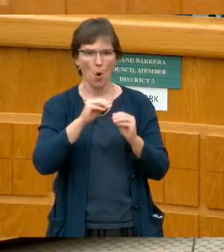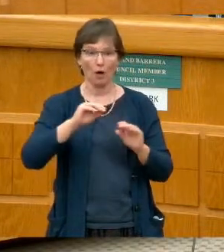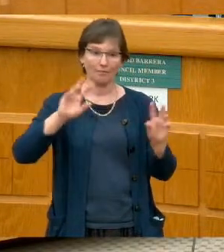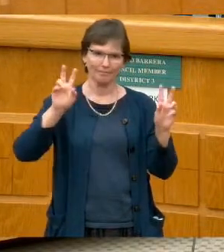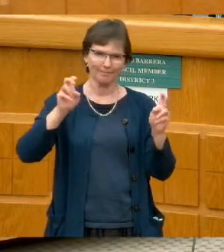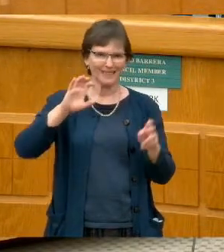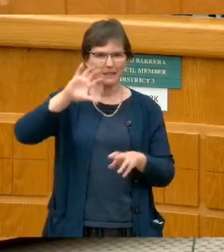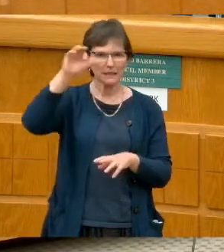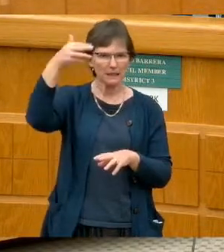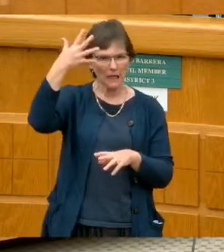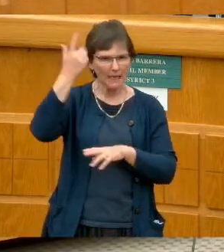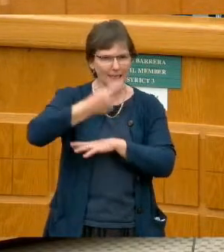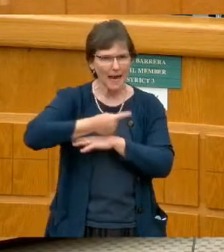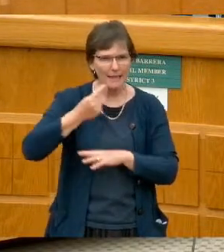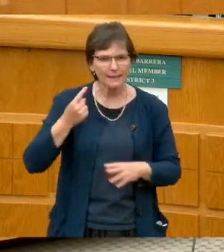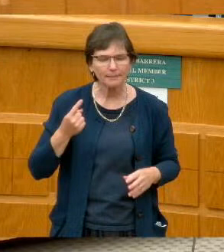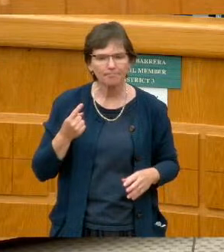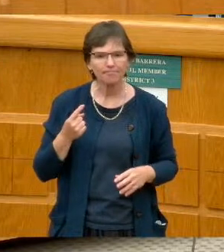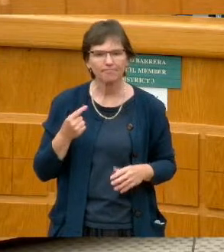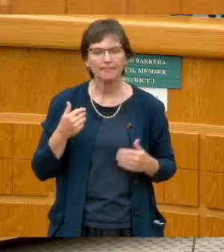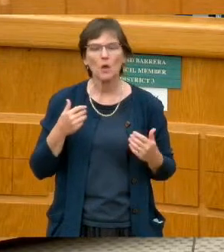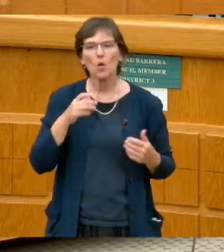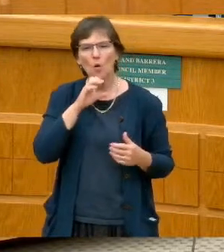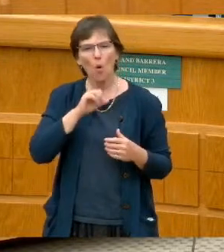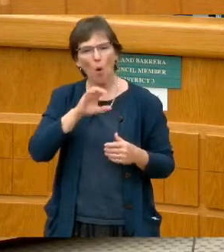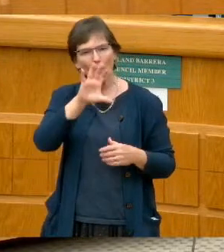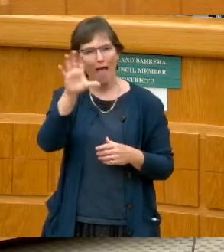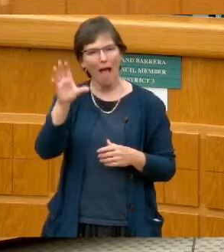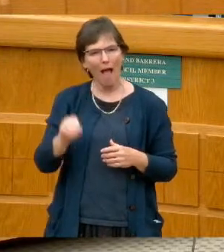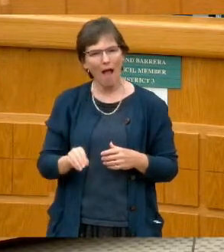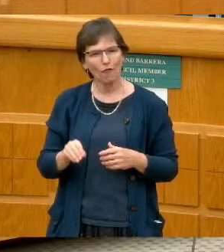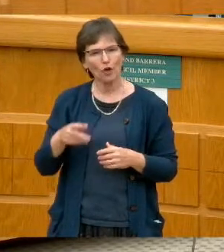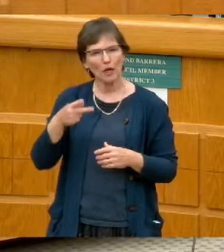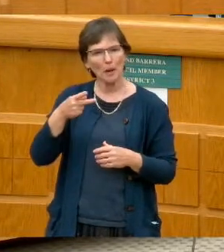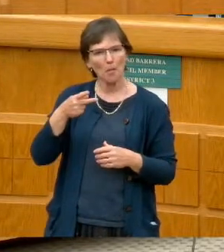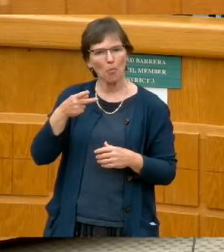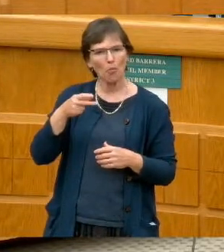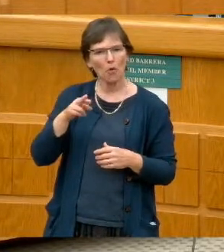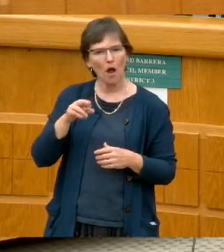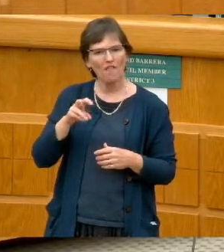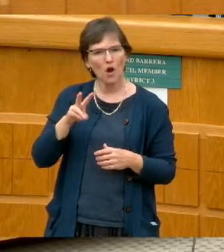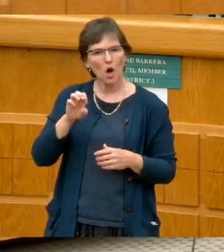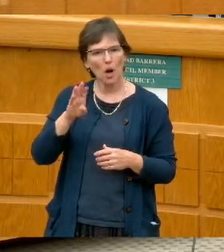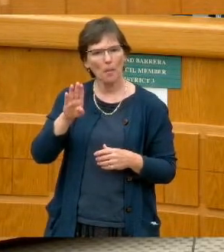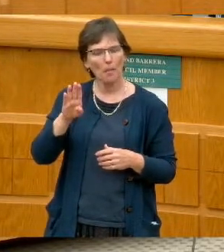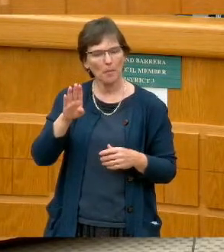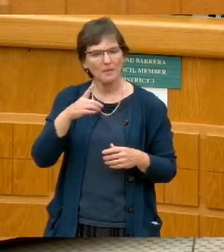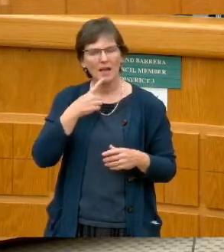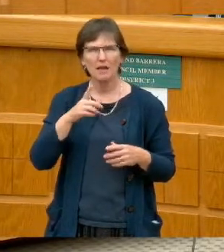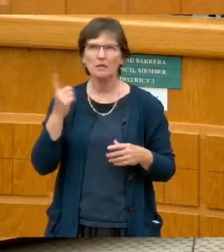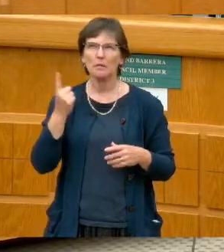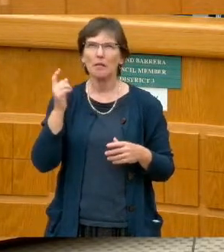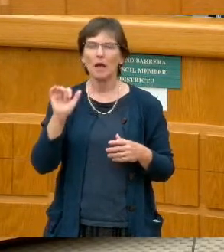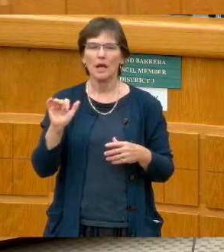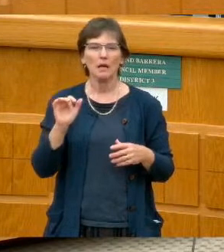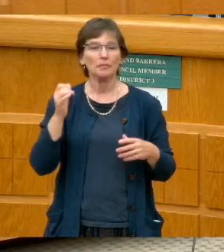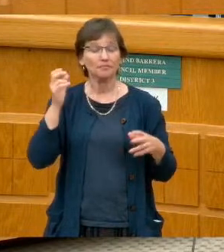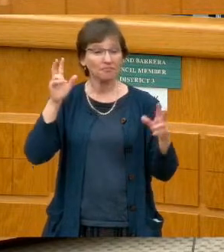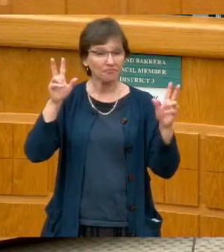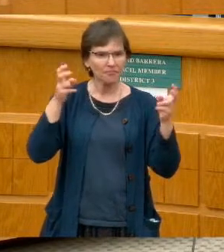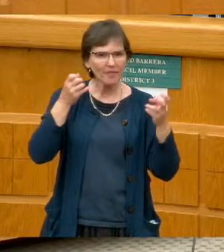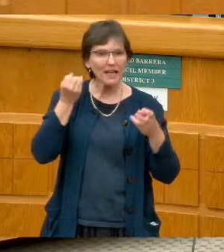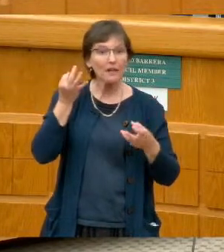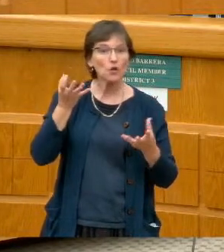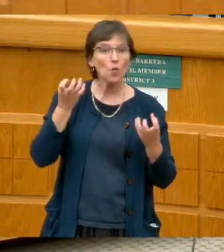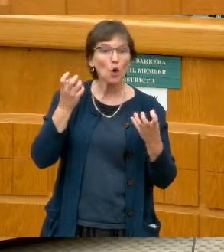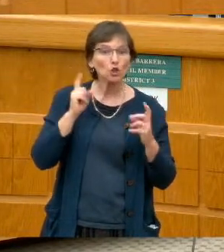side, where those sunny days lie ahead. But there's an African proverb that I once heard, and it said something